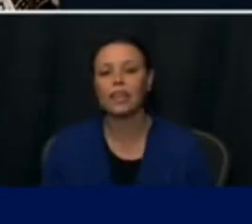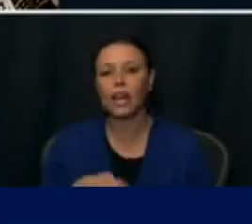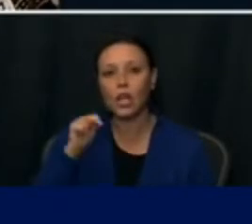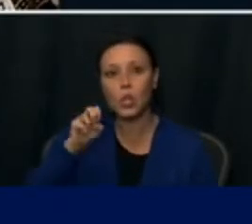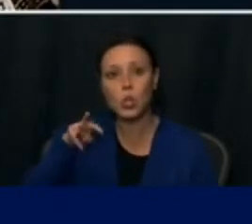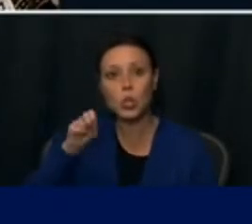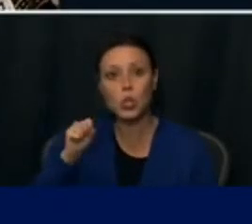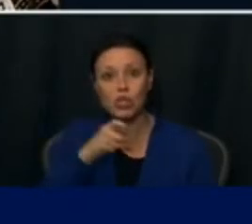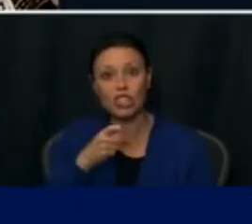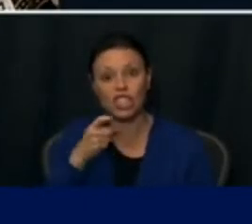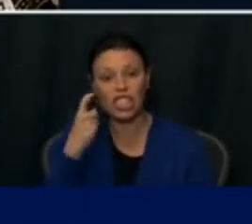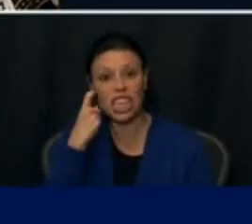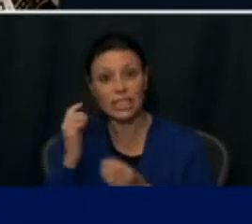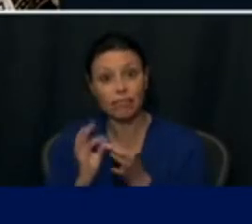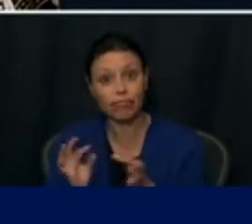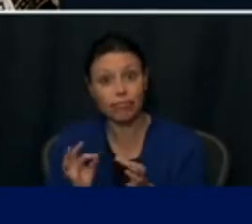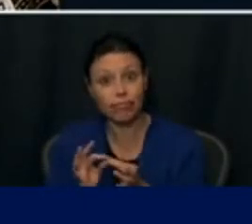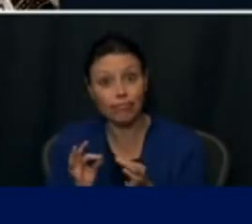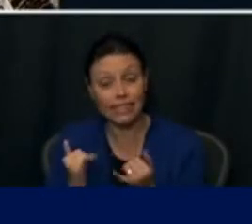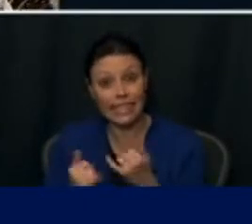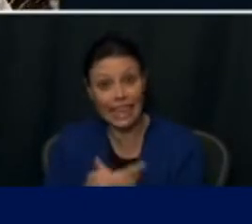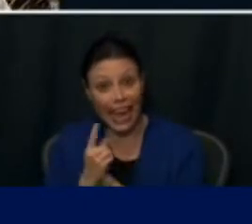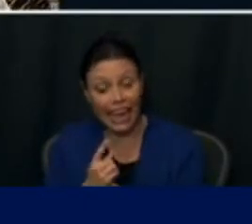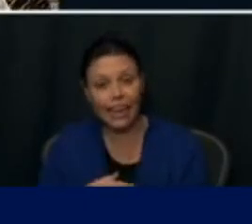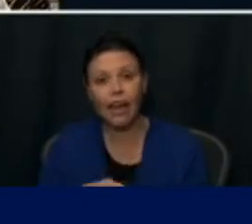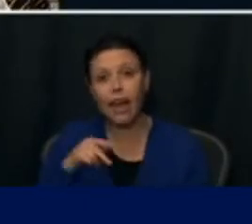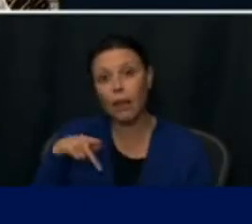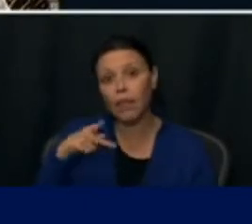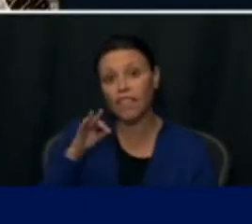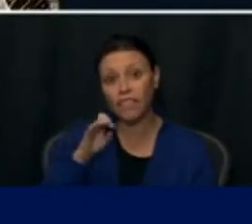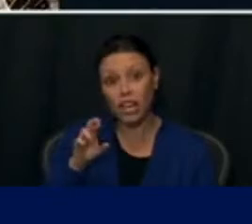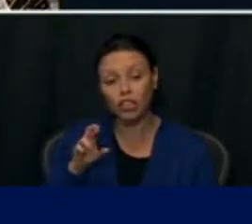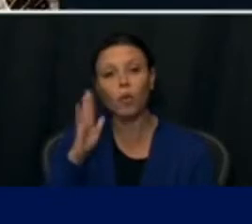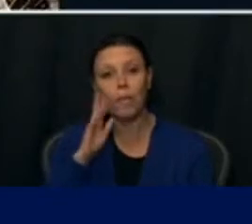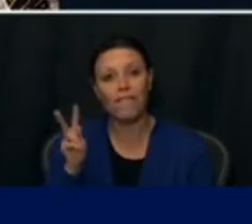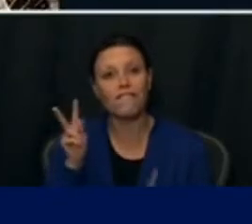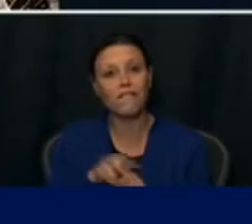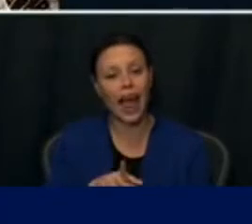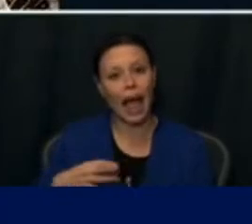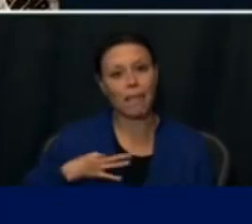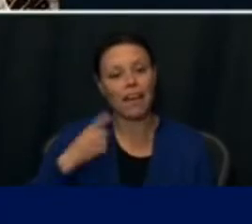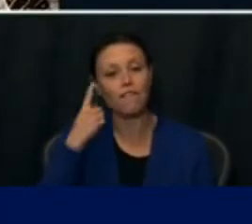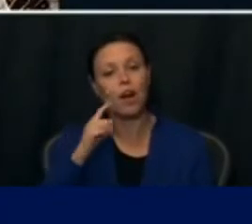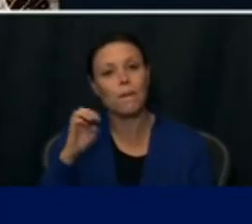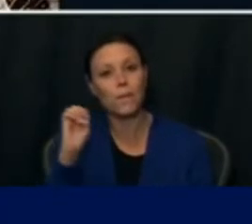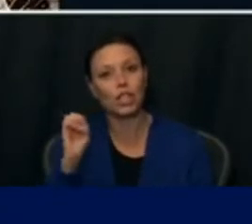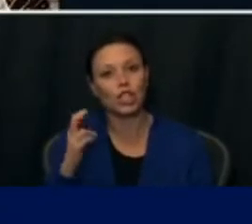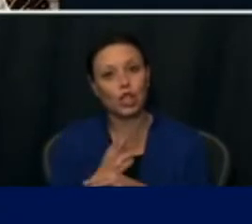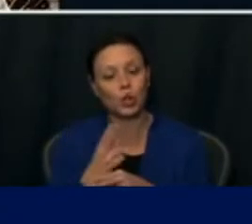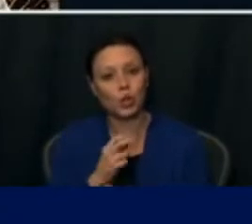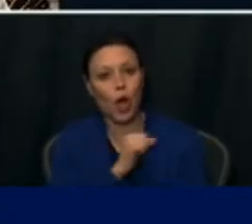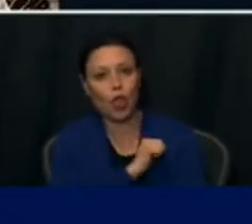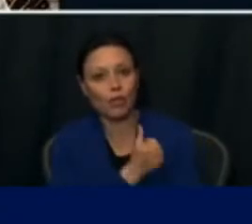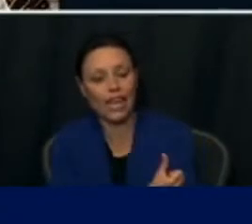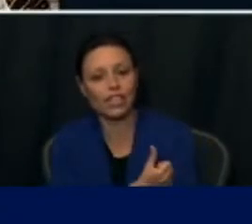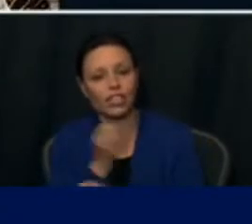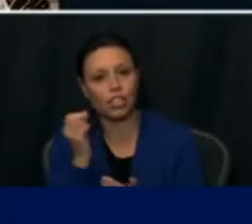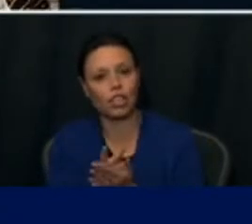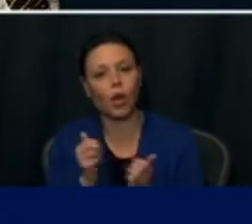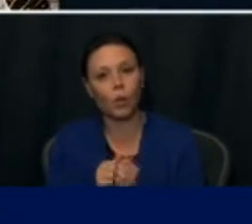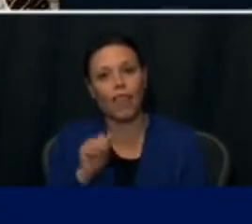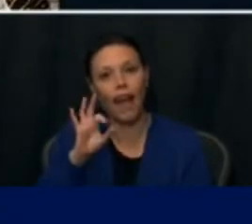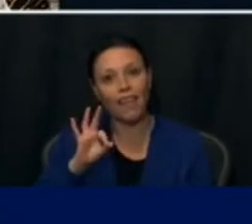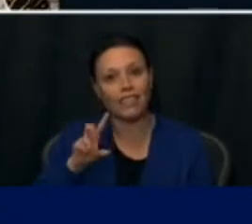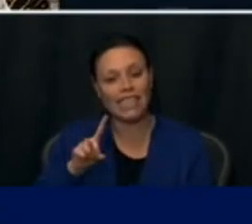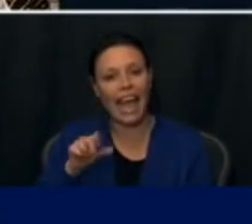news that you just made today fizer will be filing an application for an emergency use authorization with the